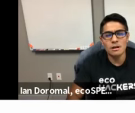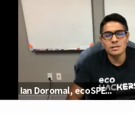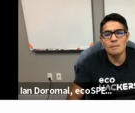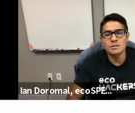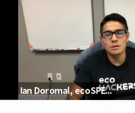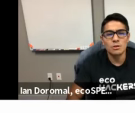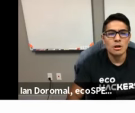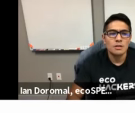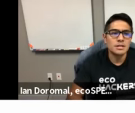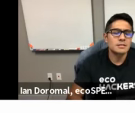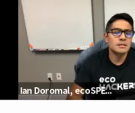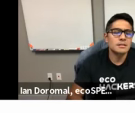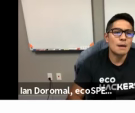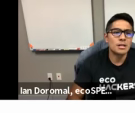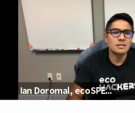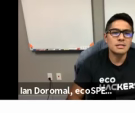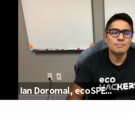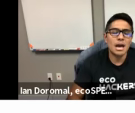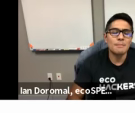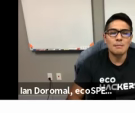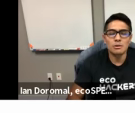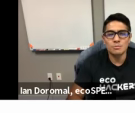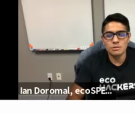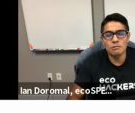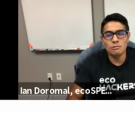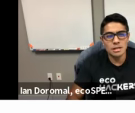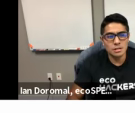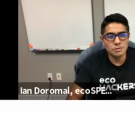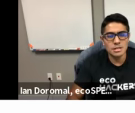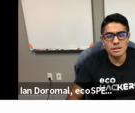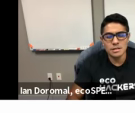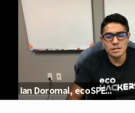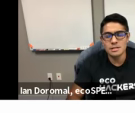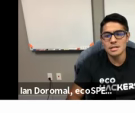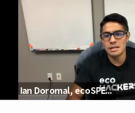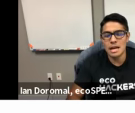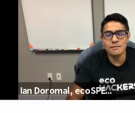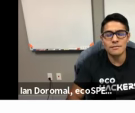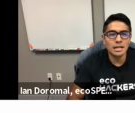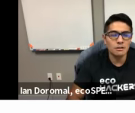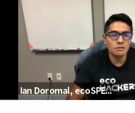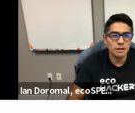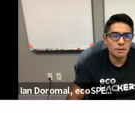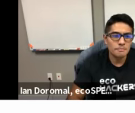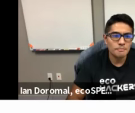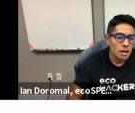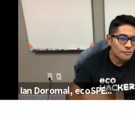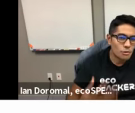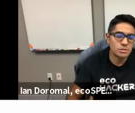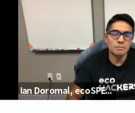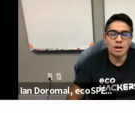there for a very long time. So these contaminants, these man-made chemicals were used across industries and they still exist today, even 80 years